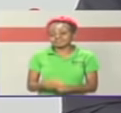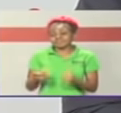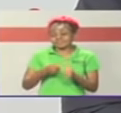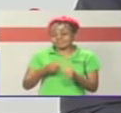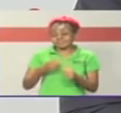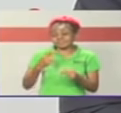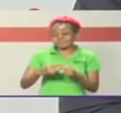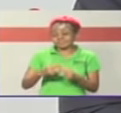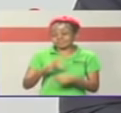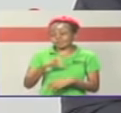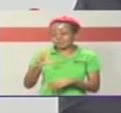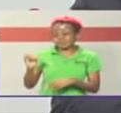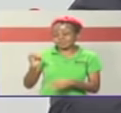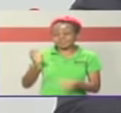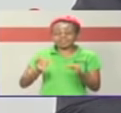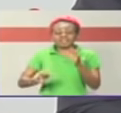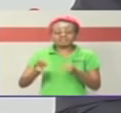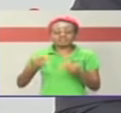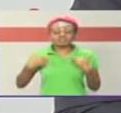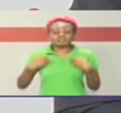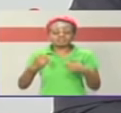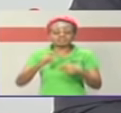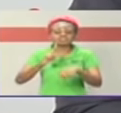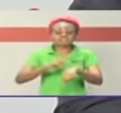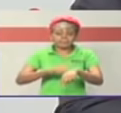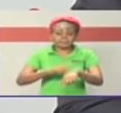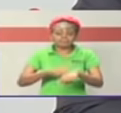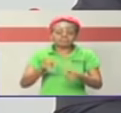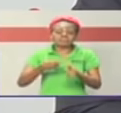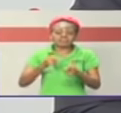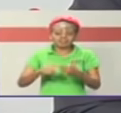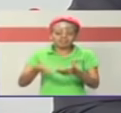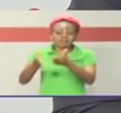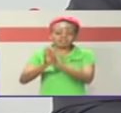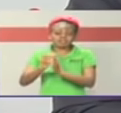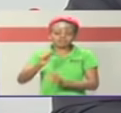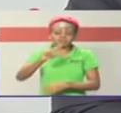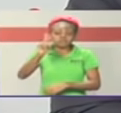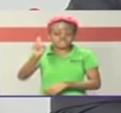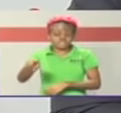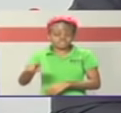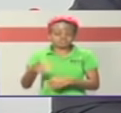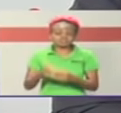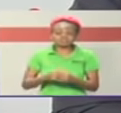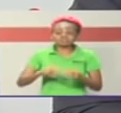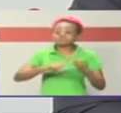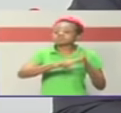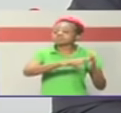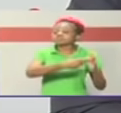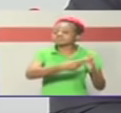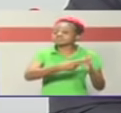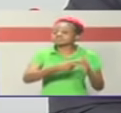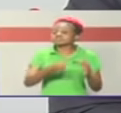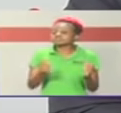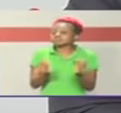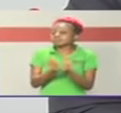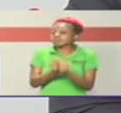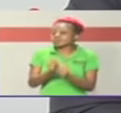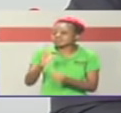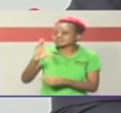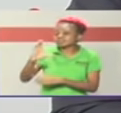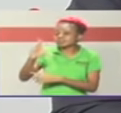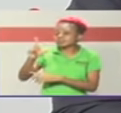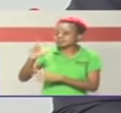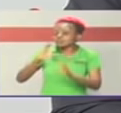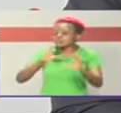second round of questions if time permits. Today we begin our question and answer segment with CL Communications.